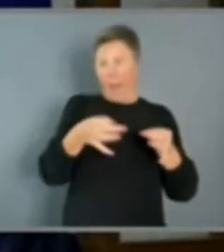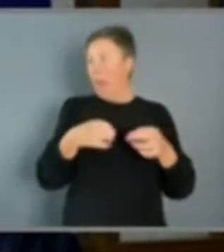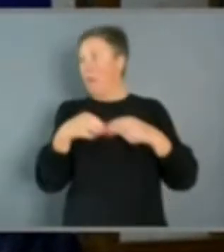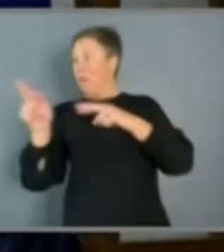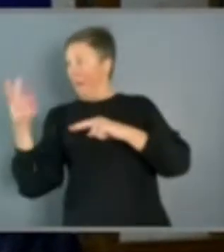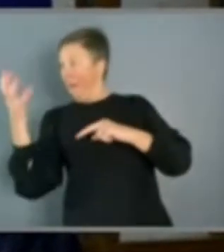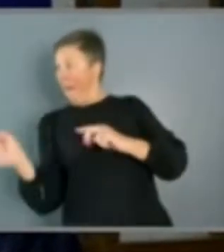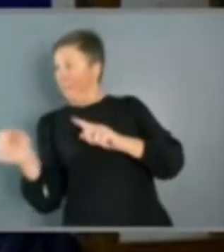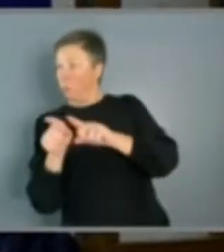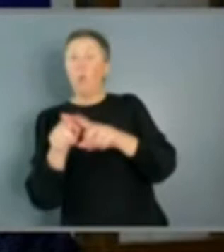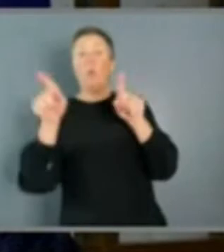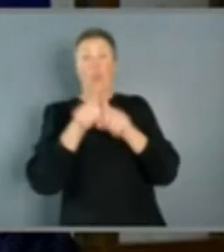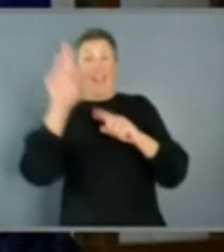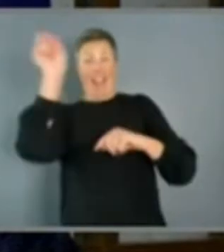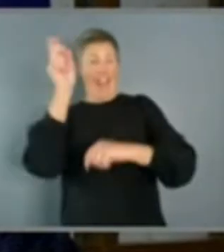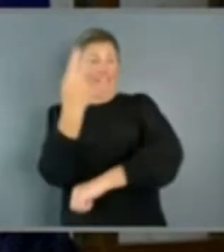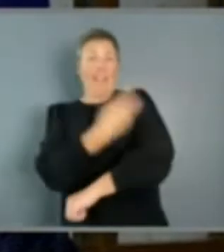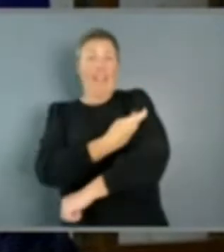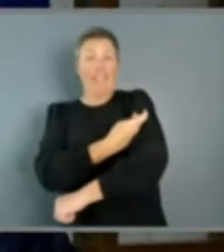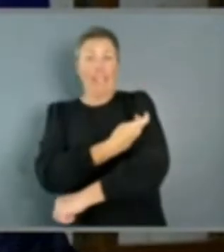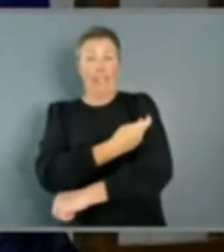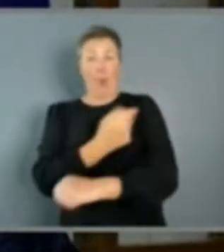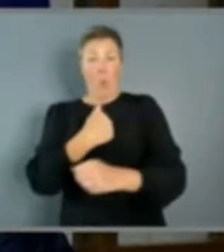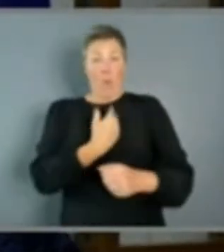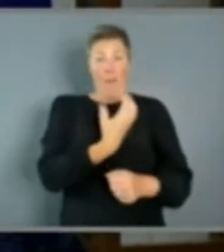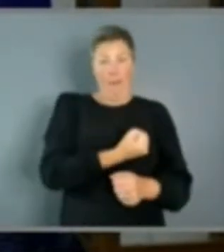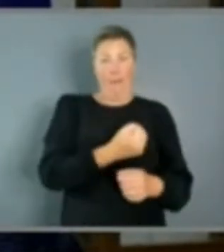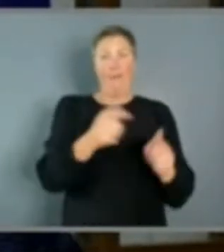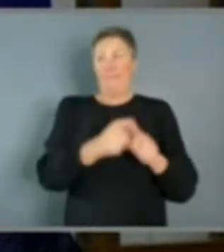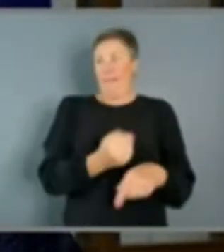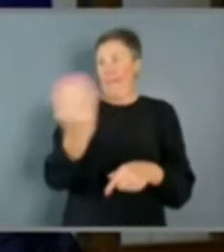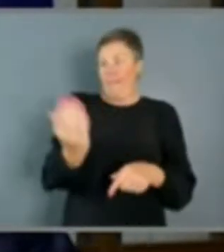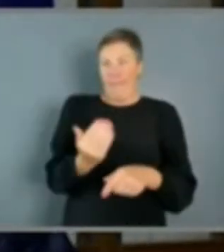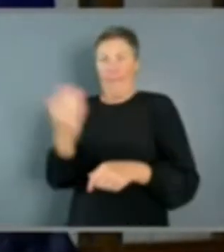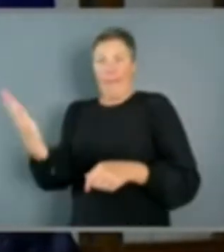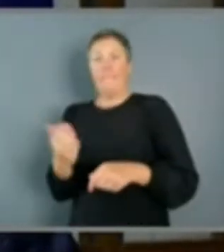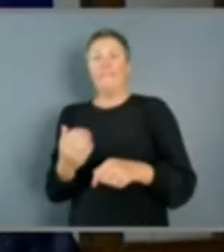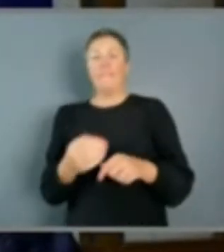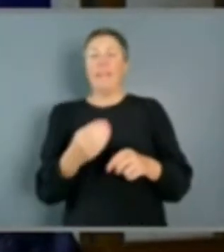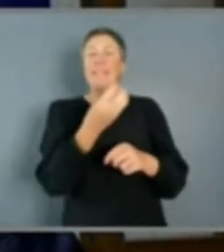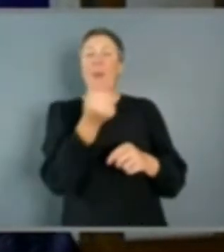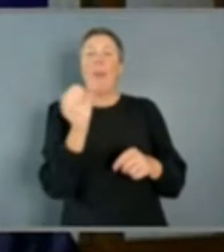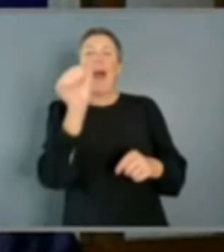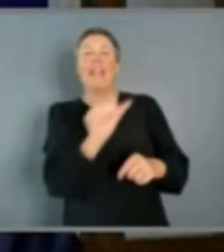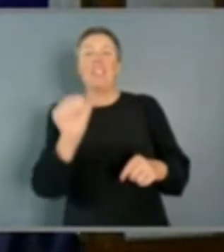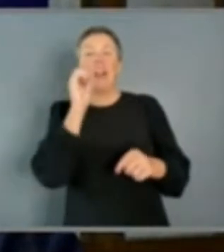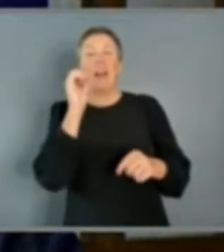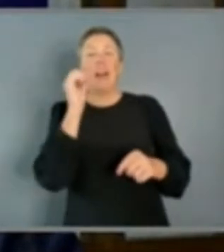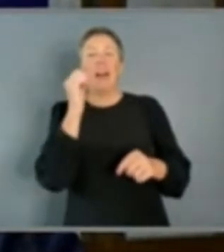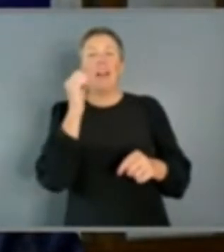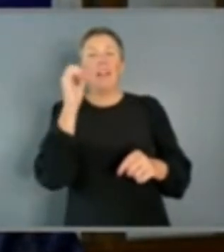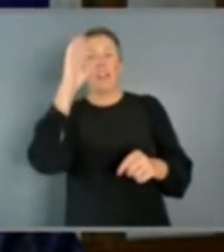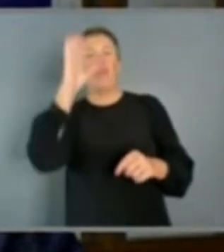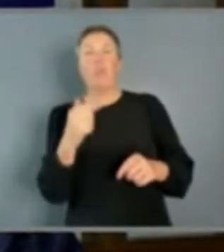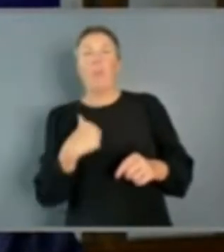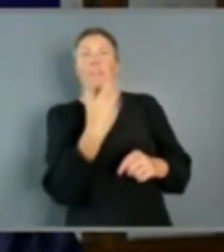vaccine commitments in relation to the Pacific and of course Southeast Asia. With the Papua New Guinea government in addressing these issues, we have been